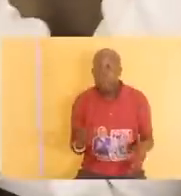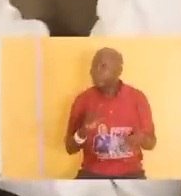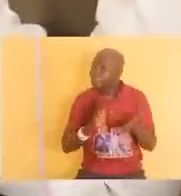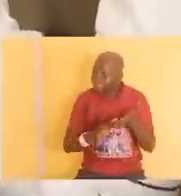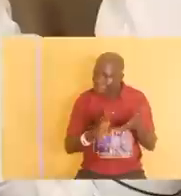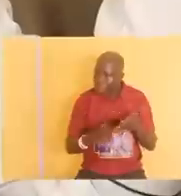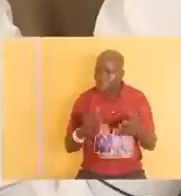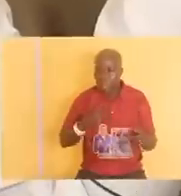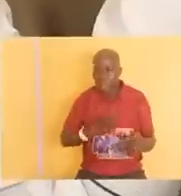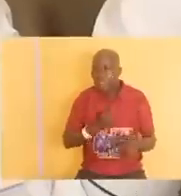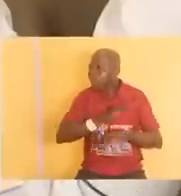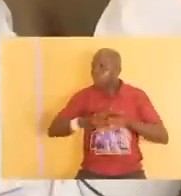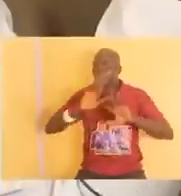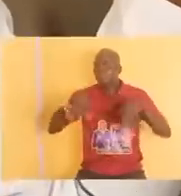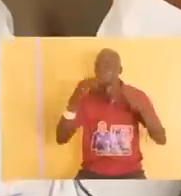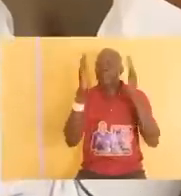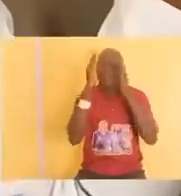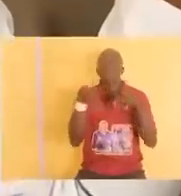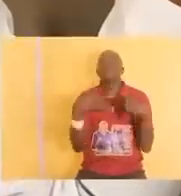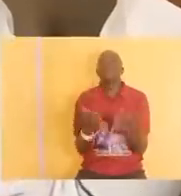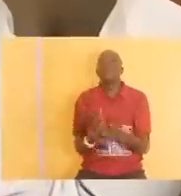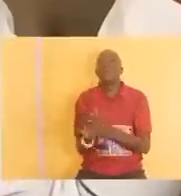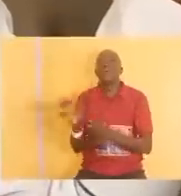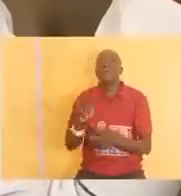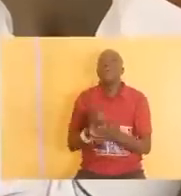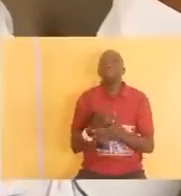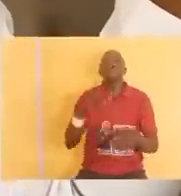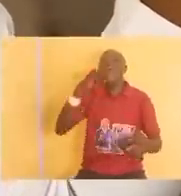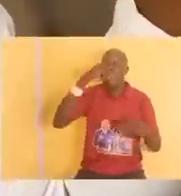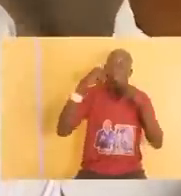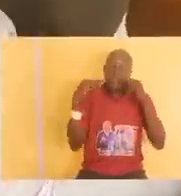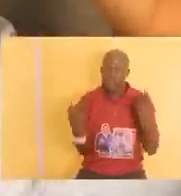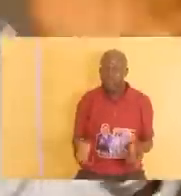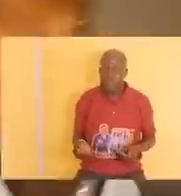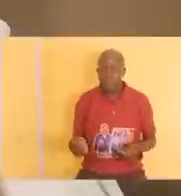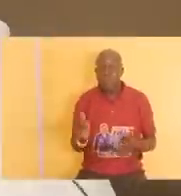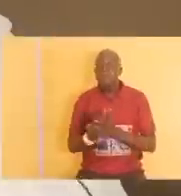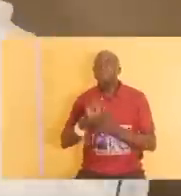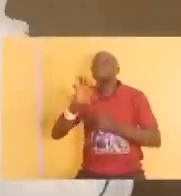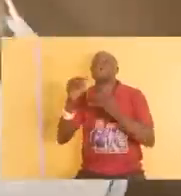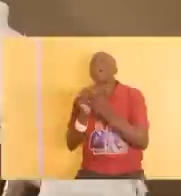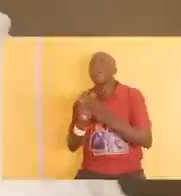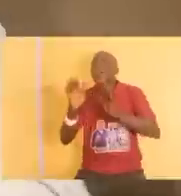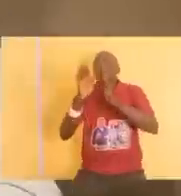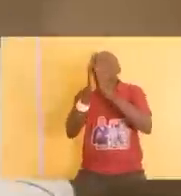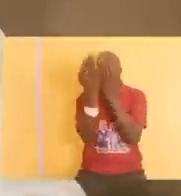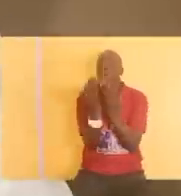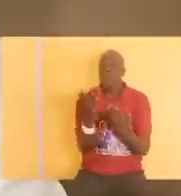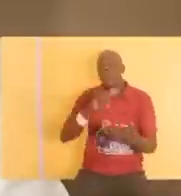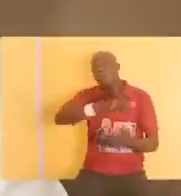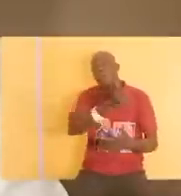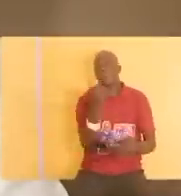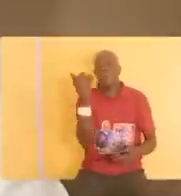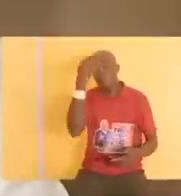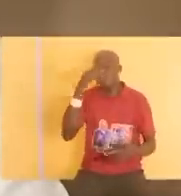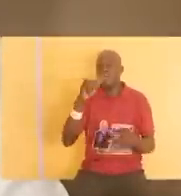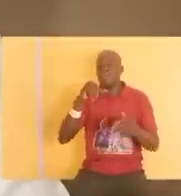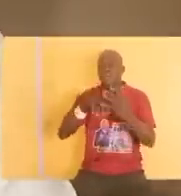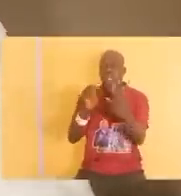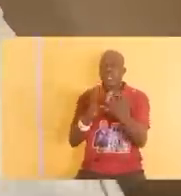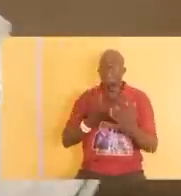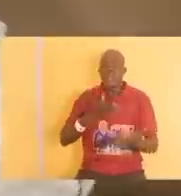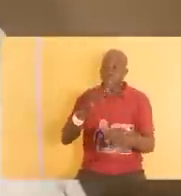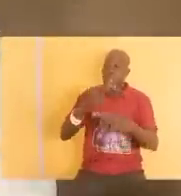please at your work. I'm not for don't go off a tissue. Only one. They are tea. One day, see Facebook they open their Facebook account in